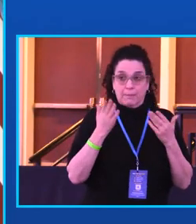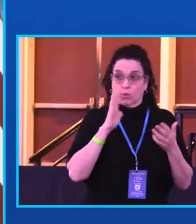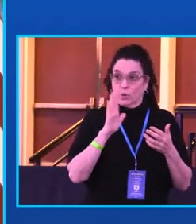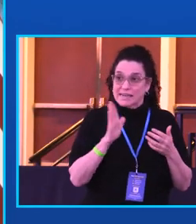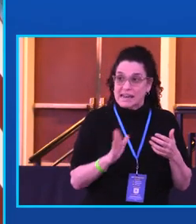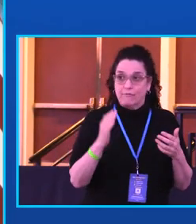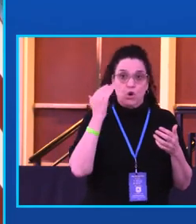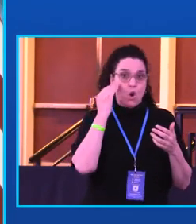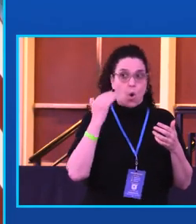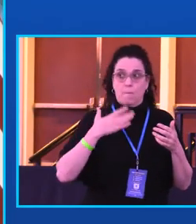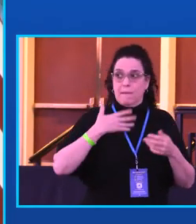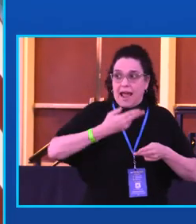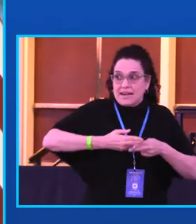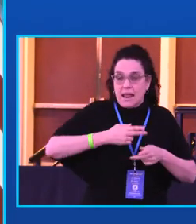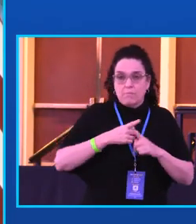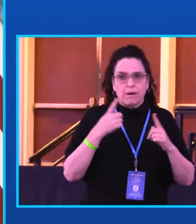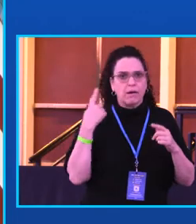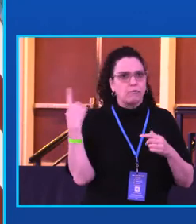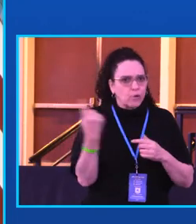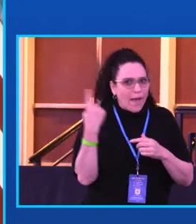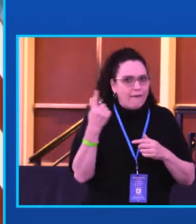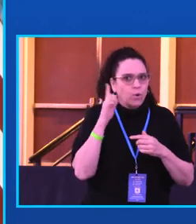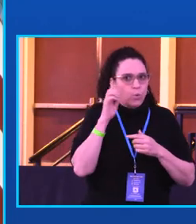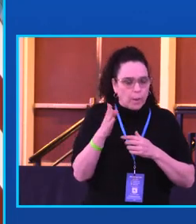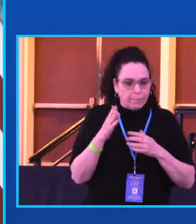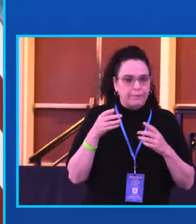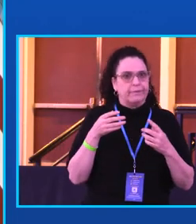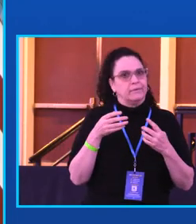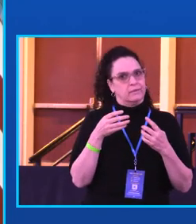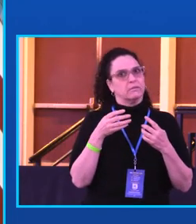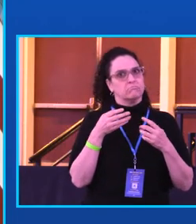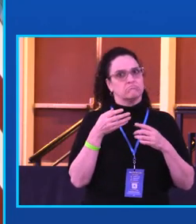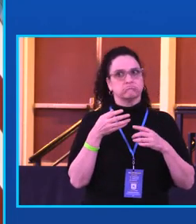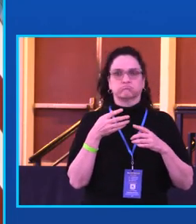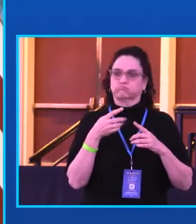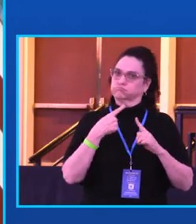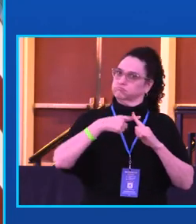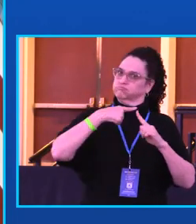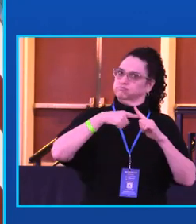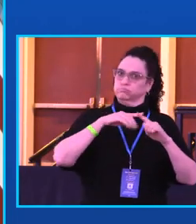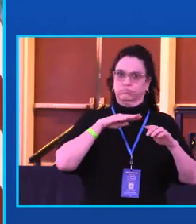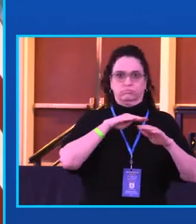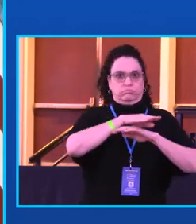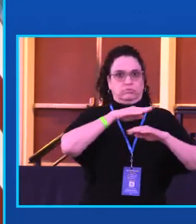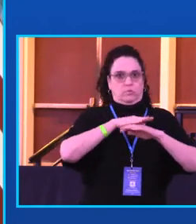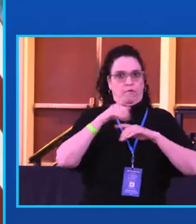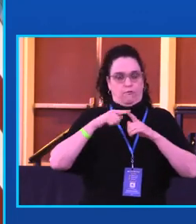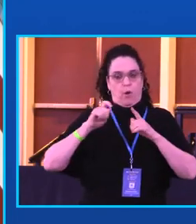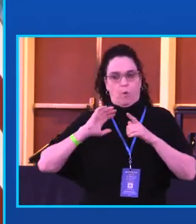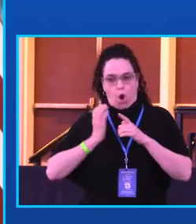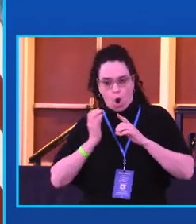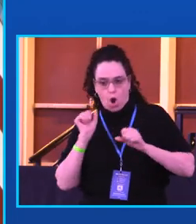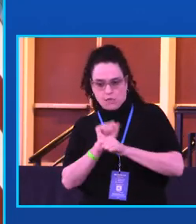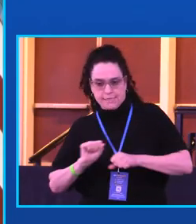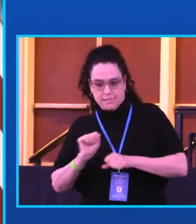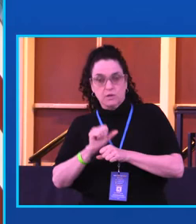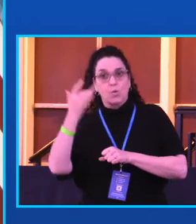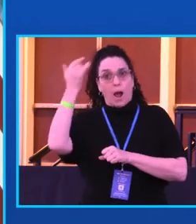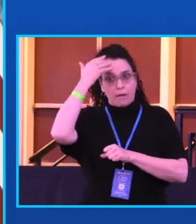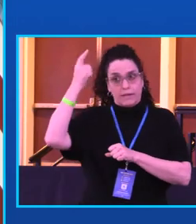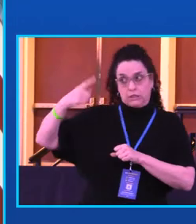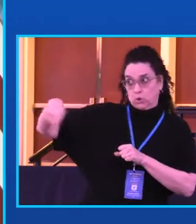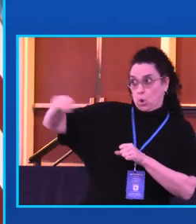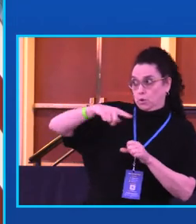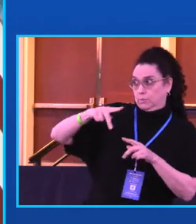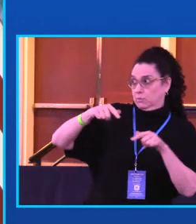be forever impacted and to our mission uplifted because of the work of the people in this